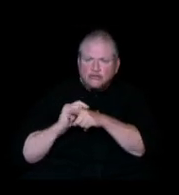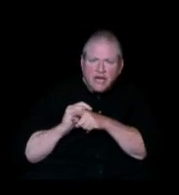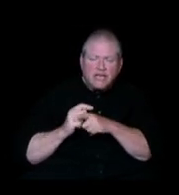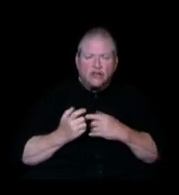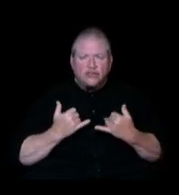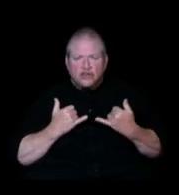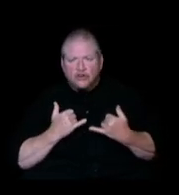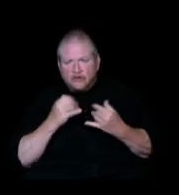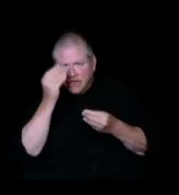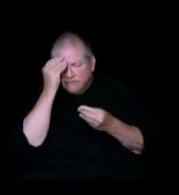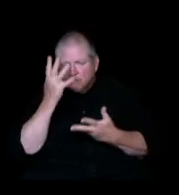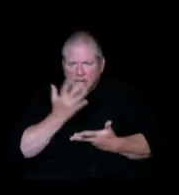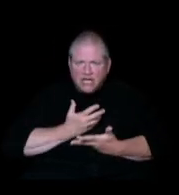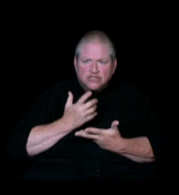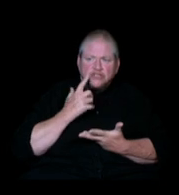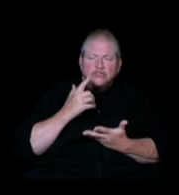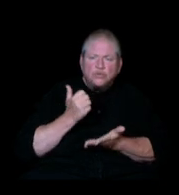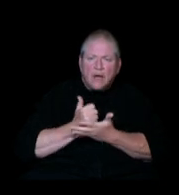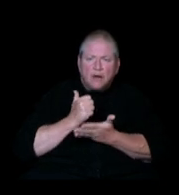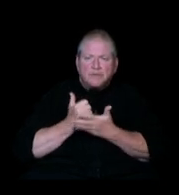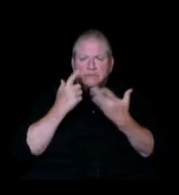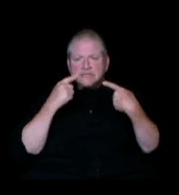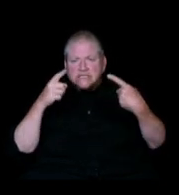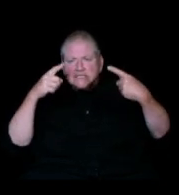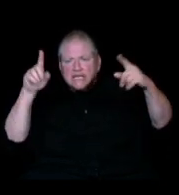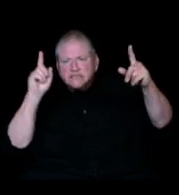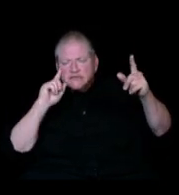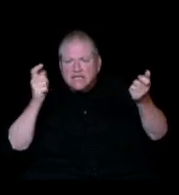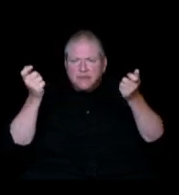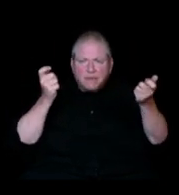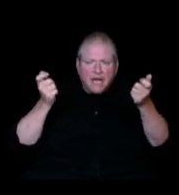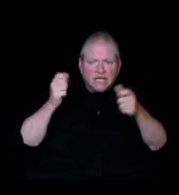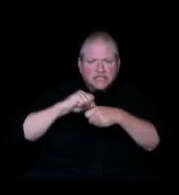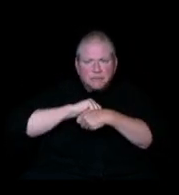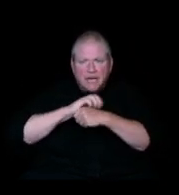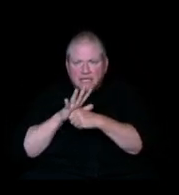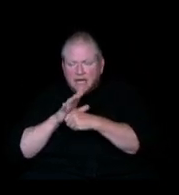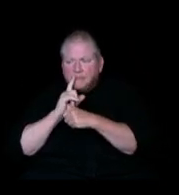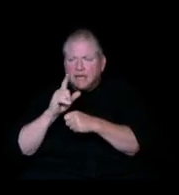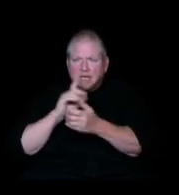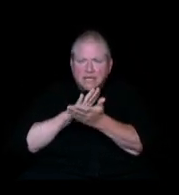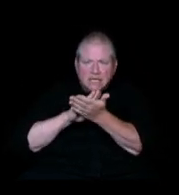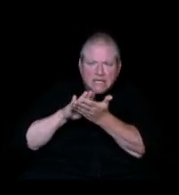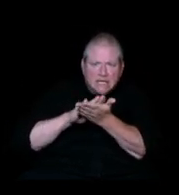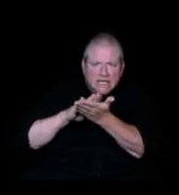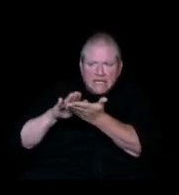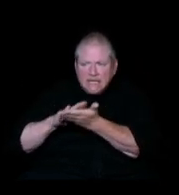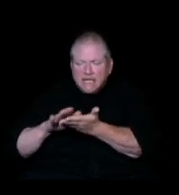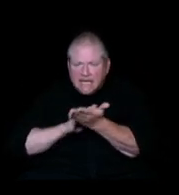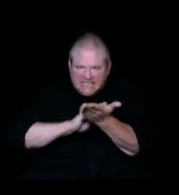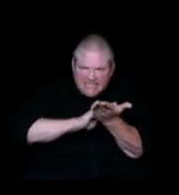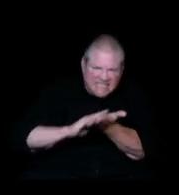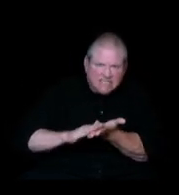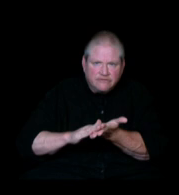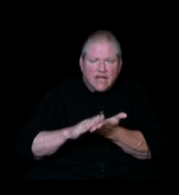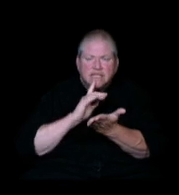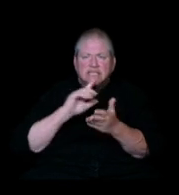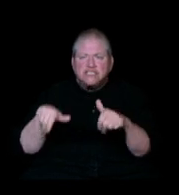on the most current information to help them successfully navigate the COVID-19 pandemic cleaning and disinfection